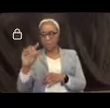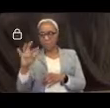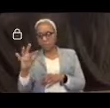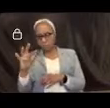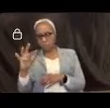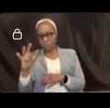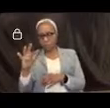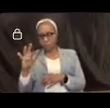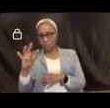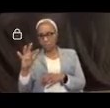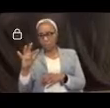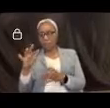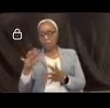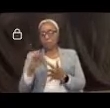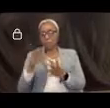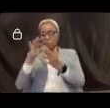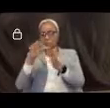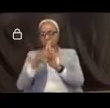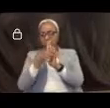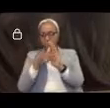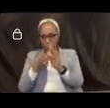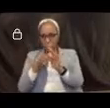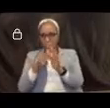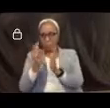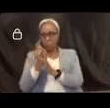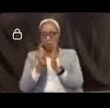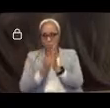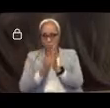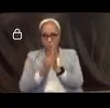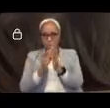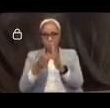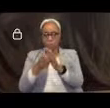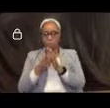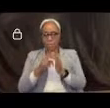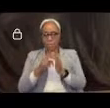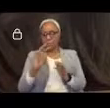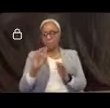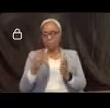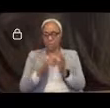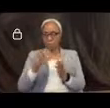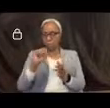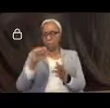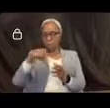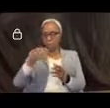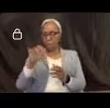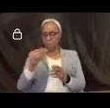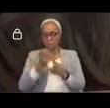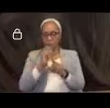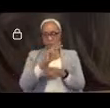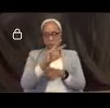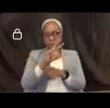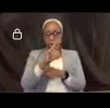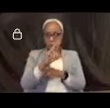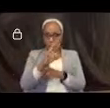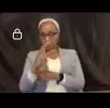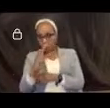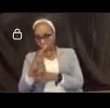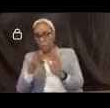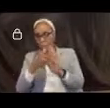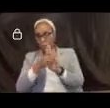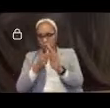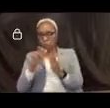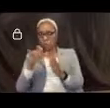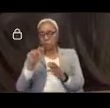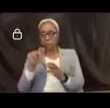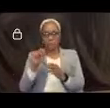36-256D4 of the city's zoning ordinance requires a minimum lot area of 7,000 square feet for R4 zone lots. As noted